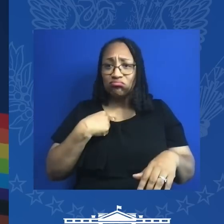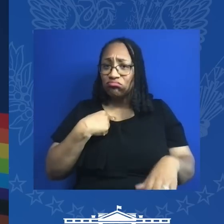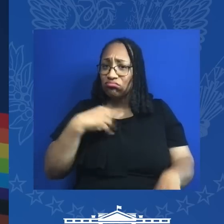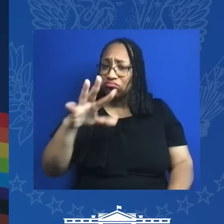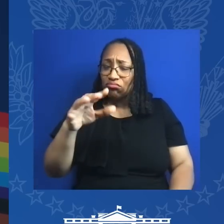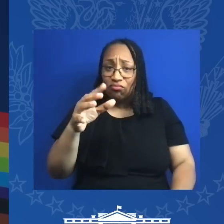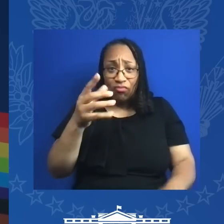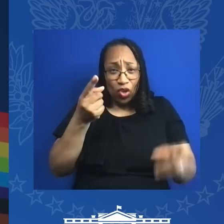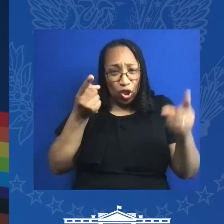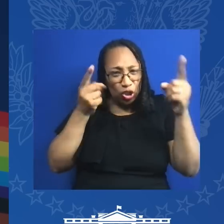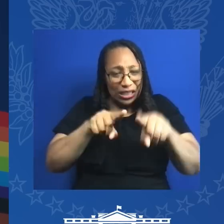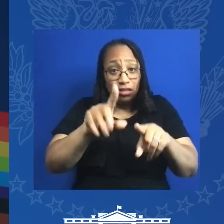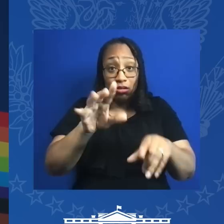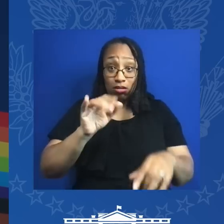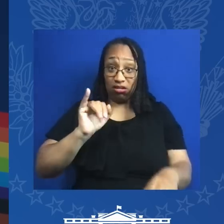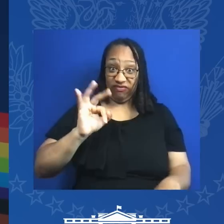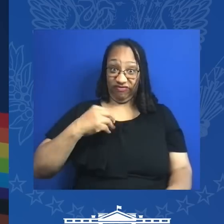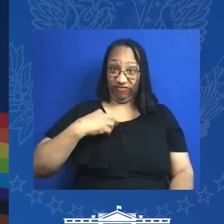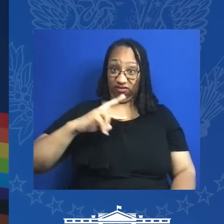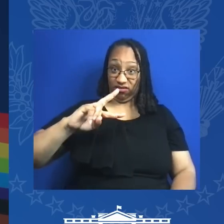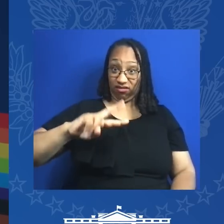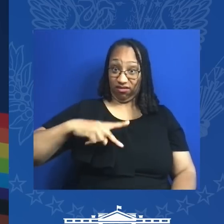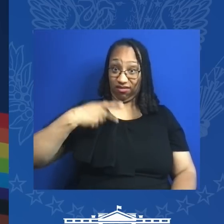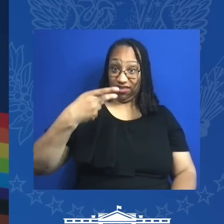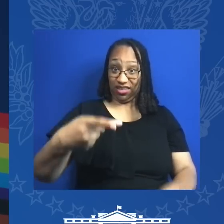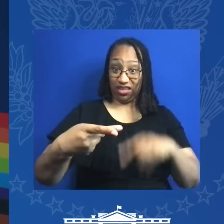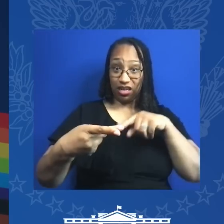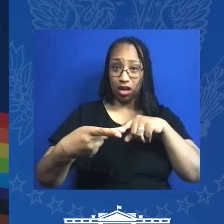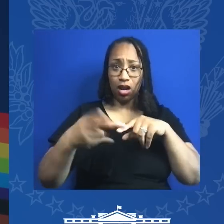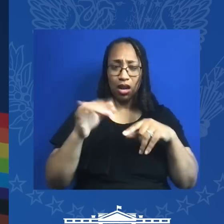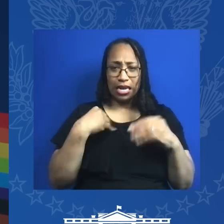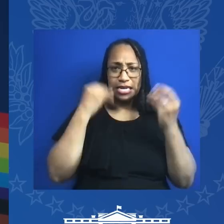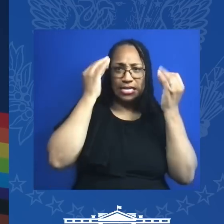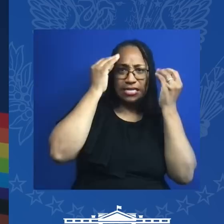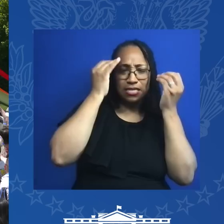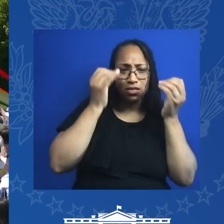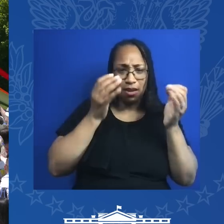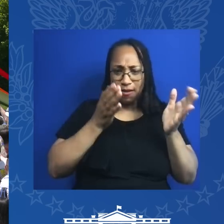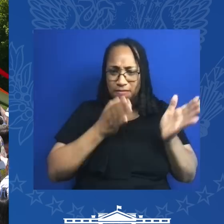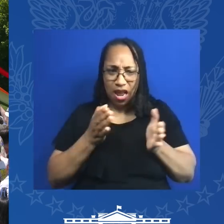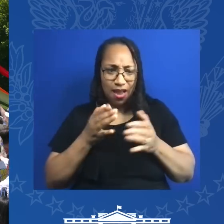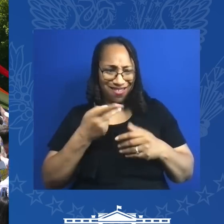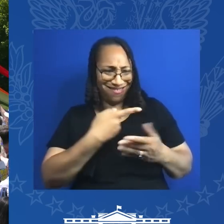space to figure it out with your family and your doctor, not being told by anybody.